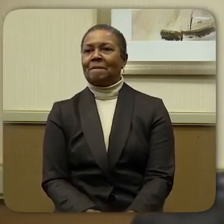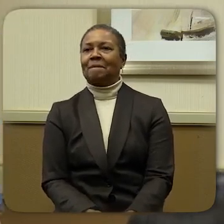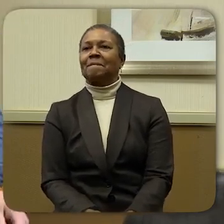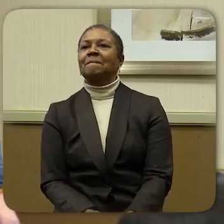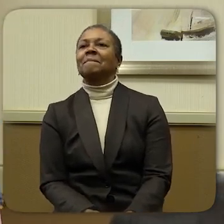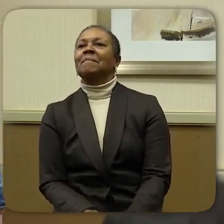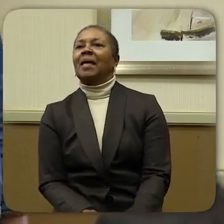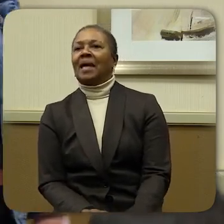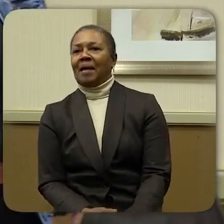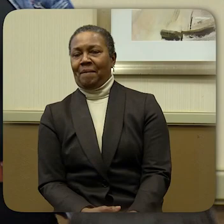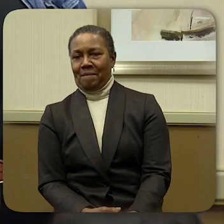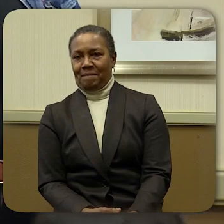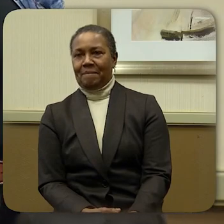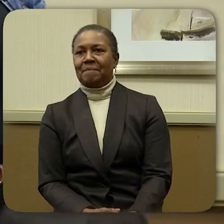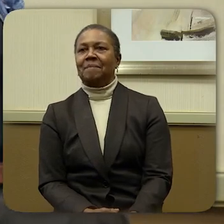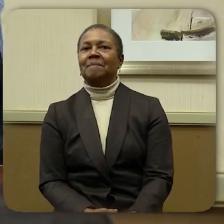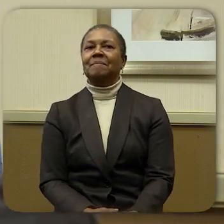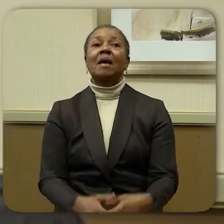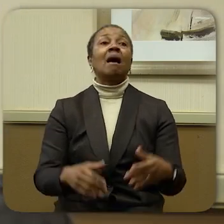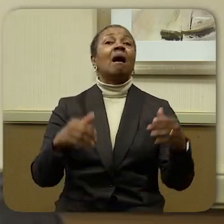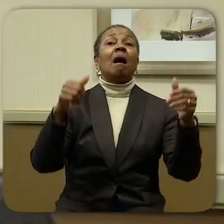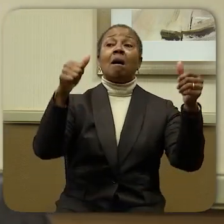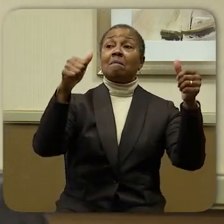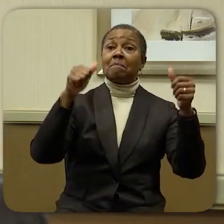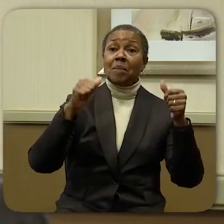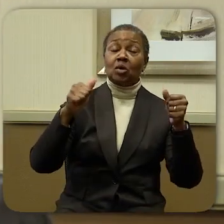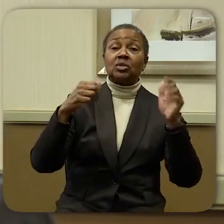Like posters and showing more